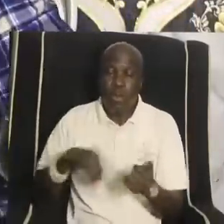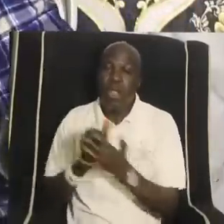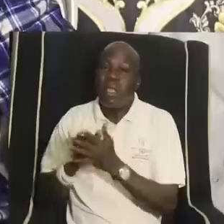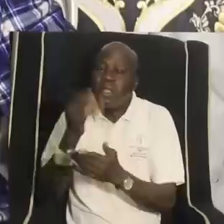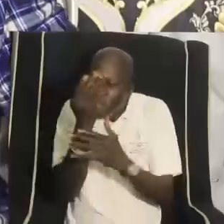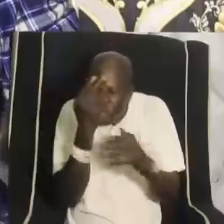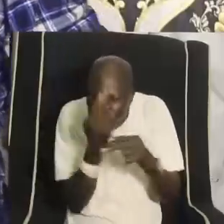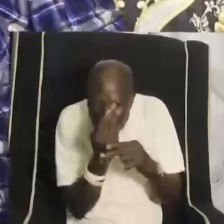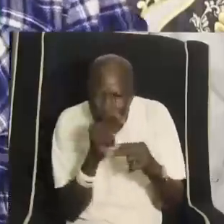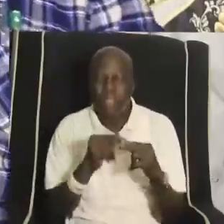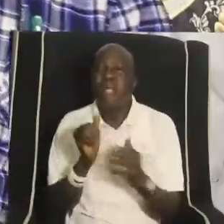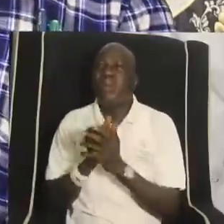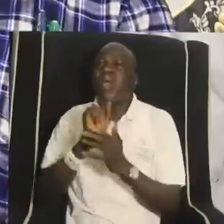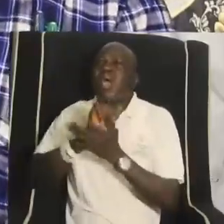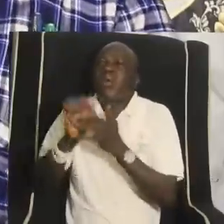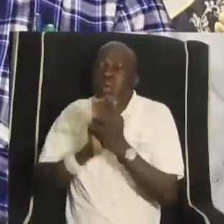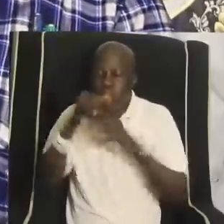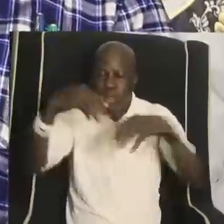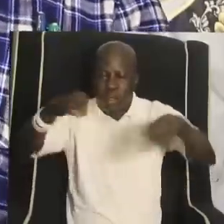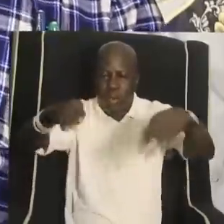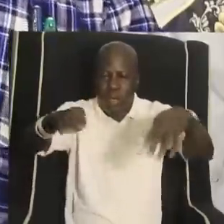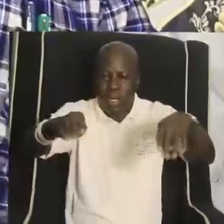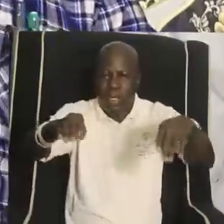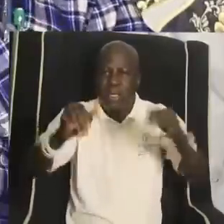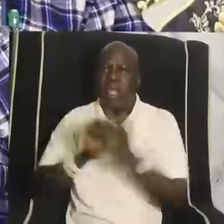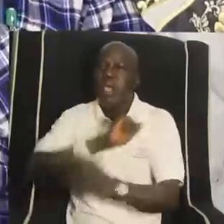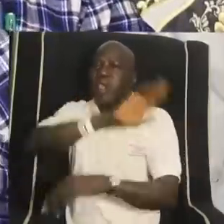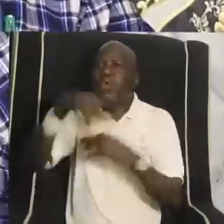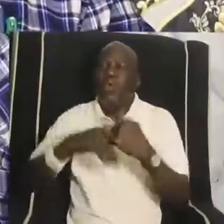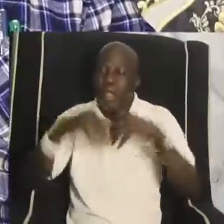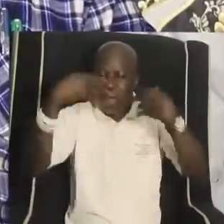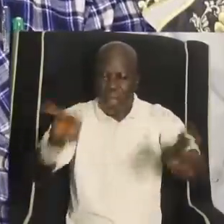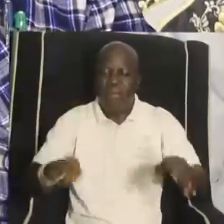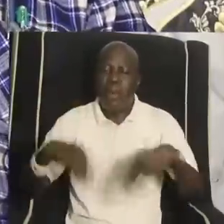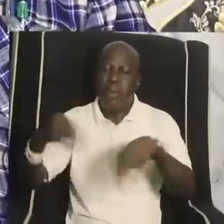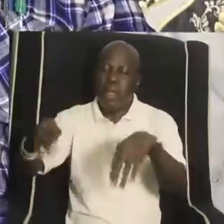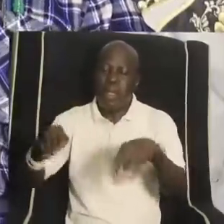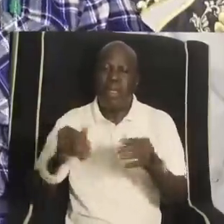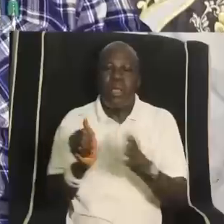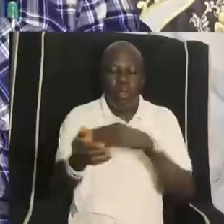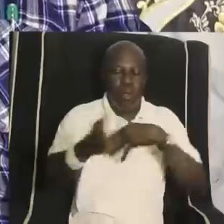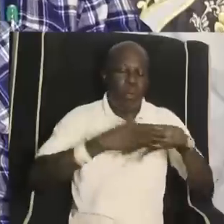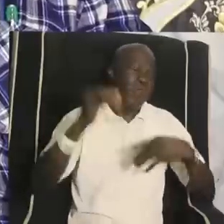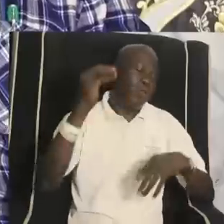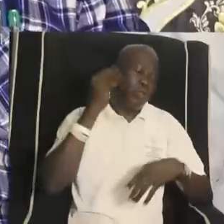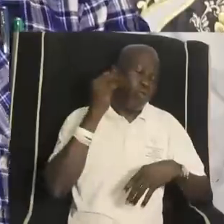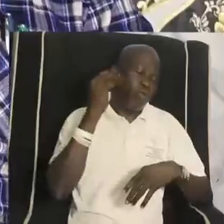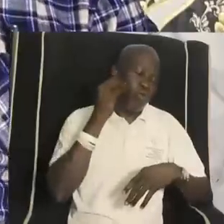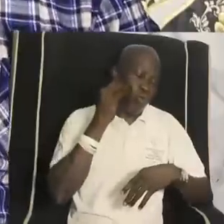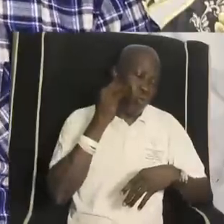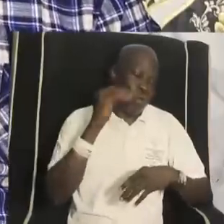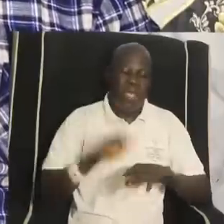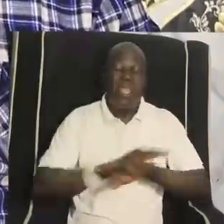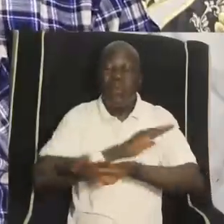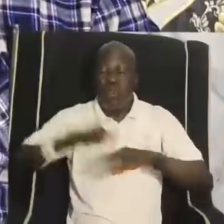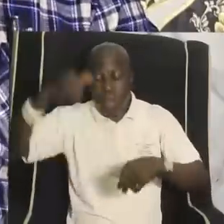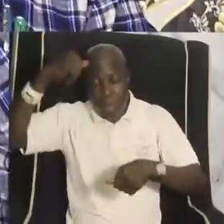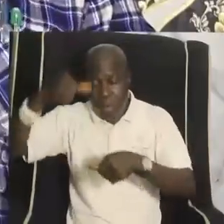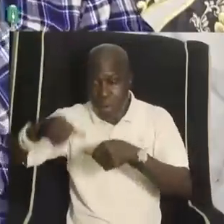into igba kukuru is your limited time we'll come to the market. I will leave the market. I will pada wale. So come back home. If you are